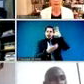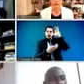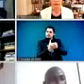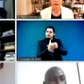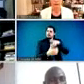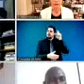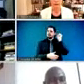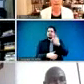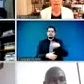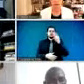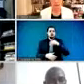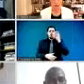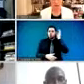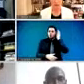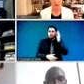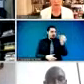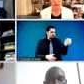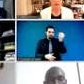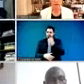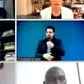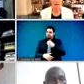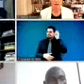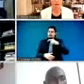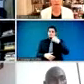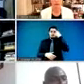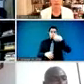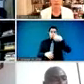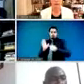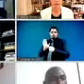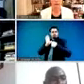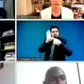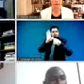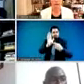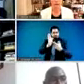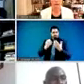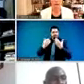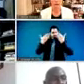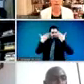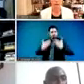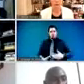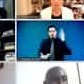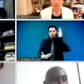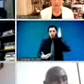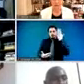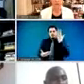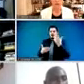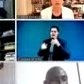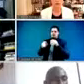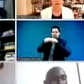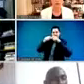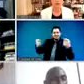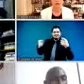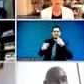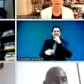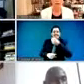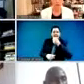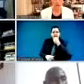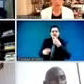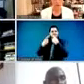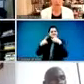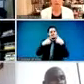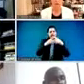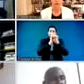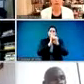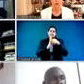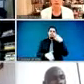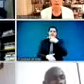our politicians in East African region, which is covering South Sudan, Uganda, Kenya, Tanzania. I'm